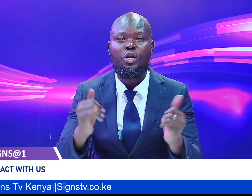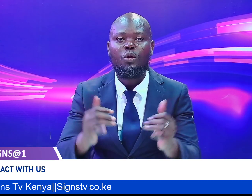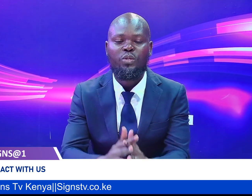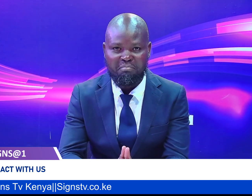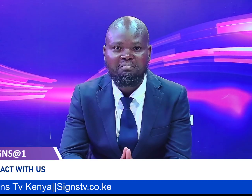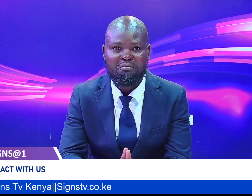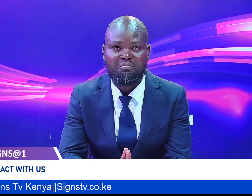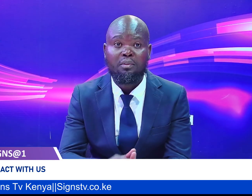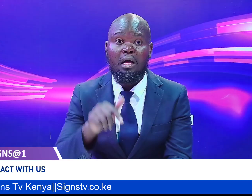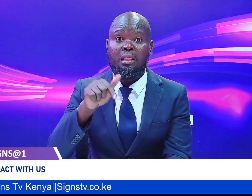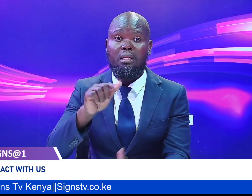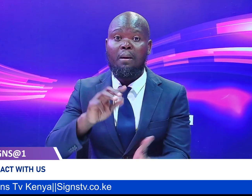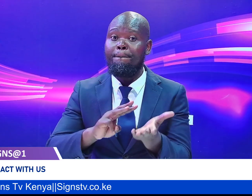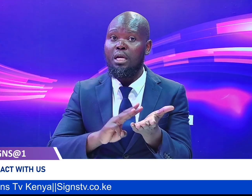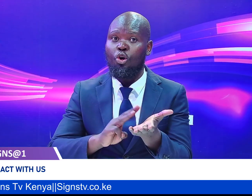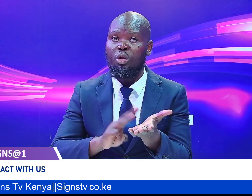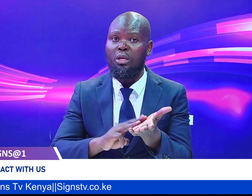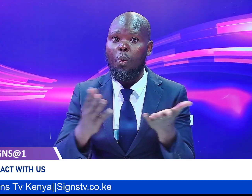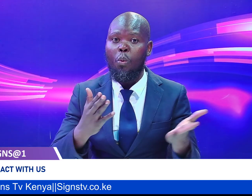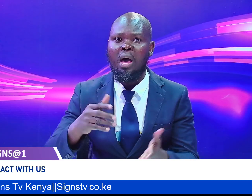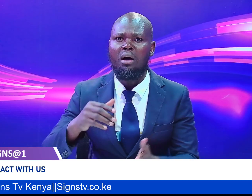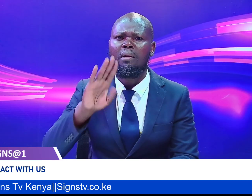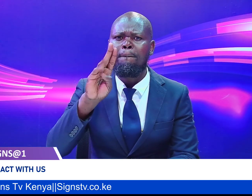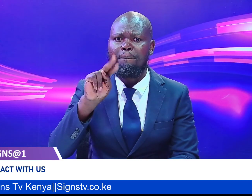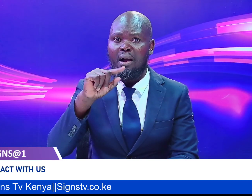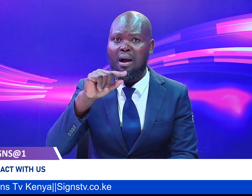Minor. On to our first news item.